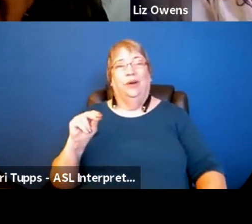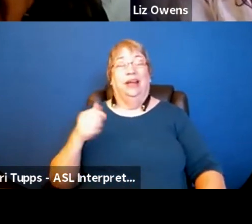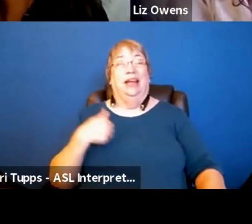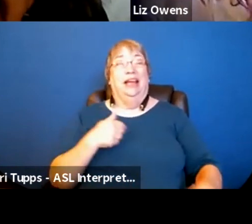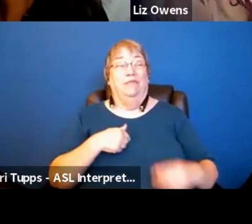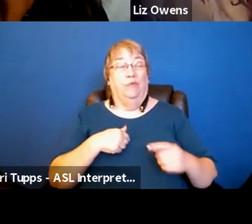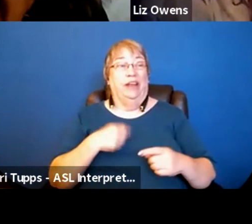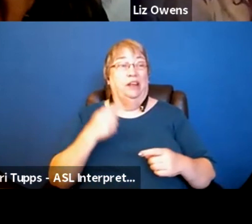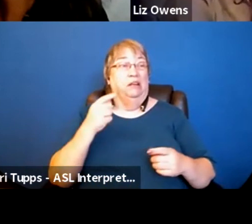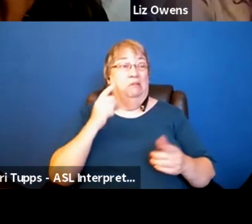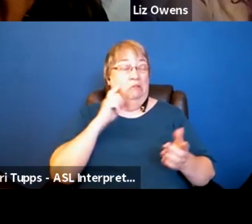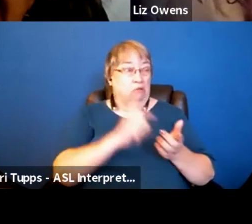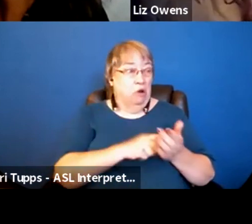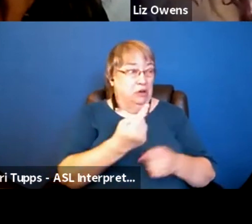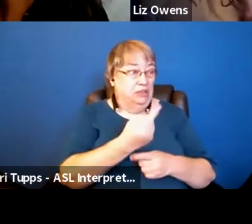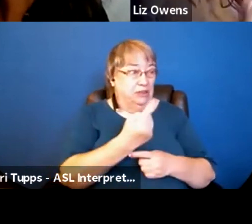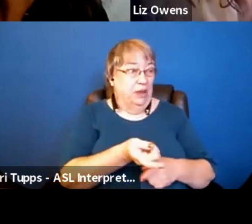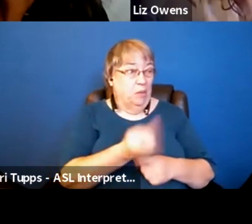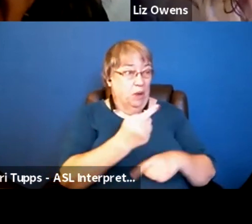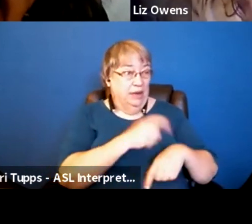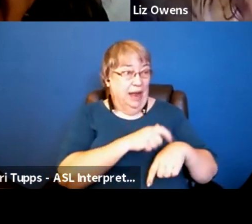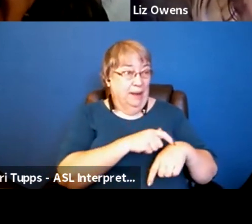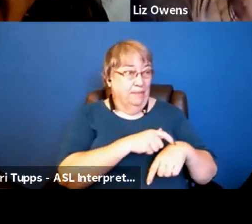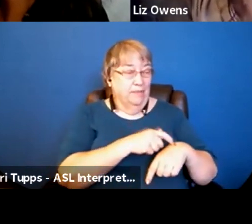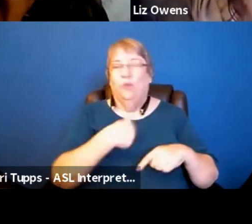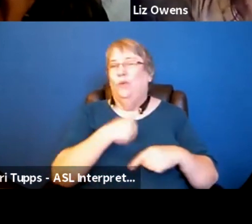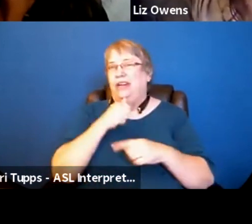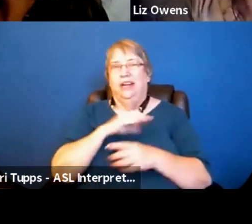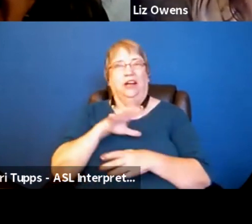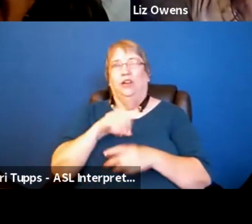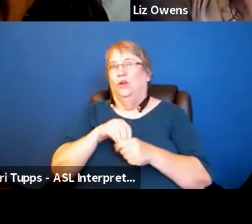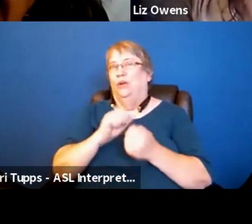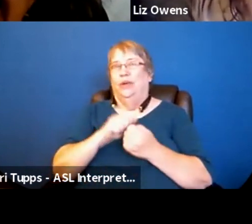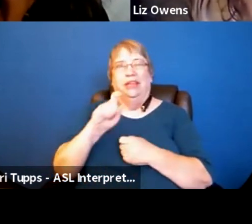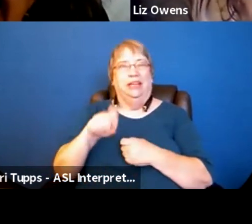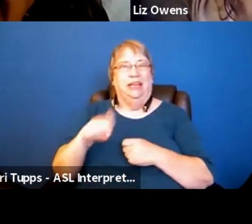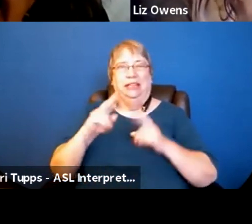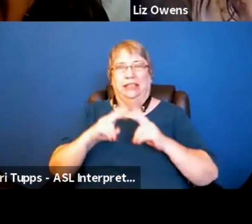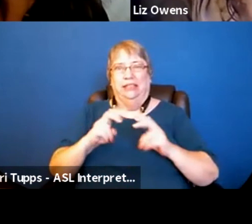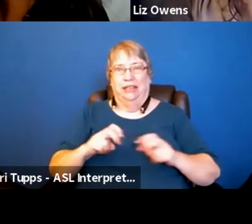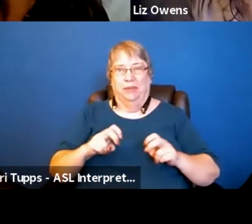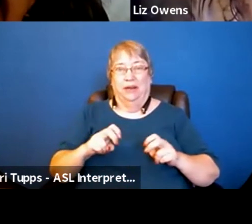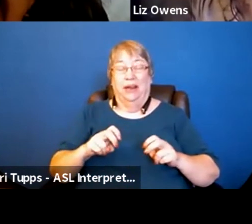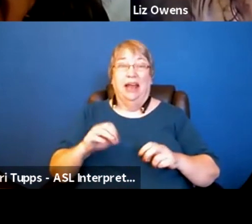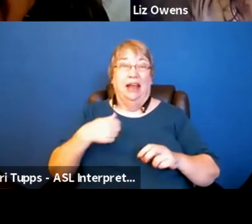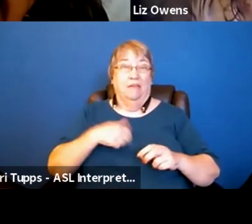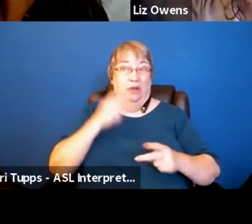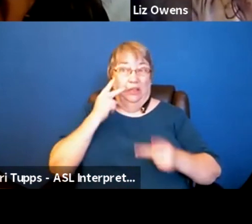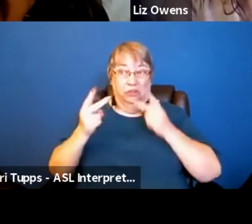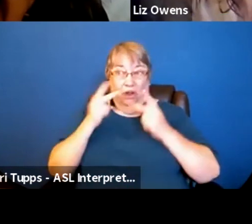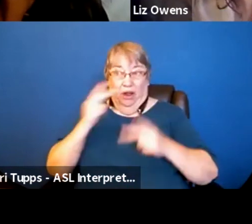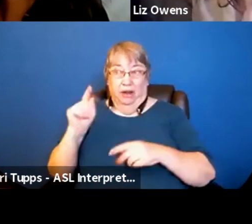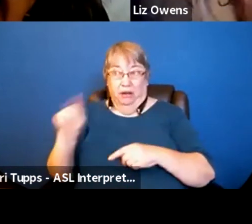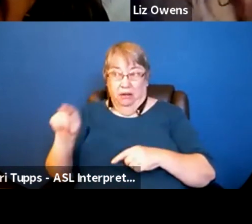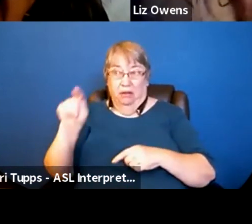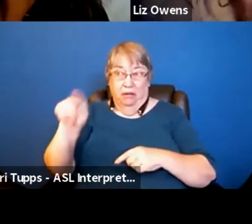one time, that didn't come forward into the needs assessment. It had to be something that we heard across a stakeholder group.